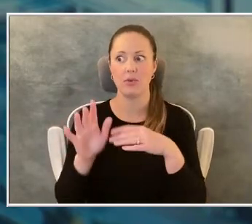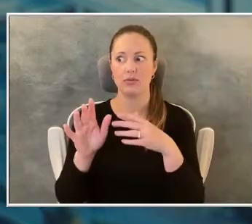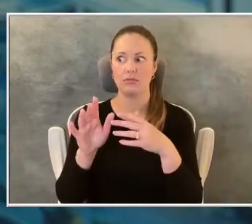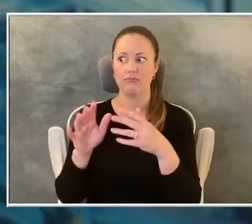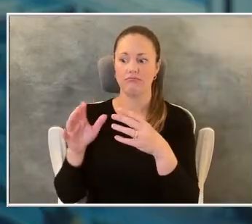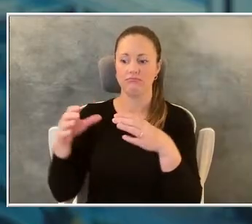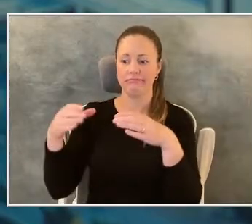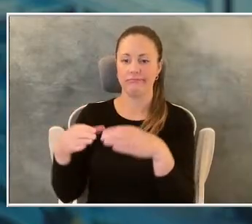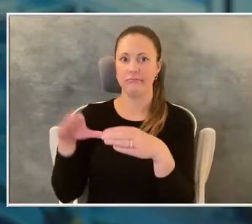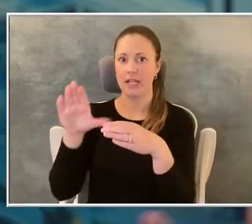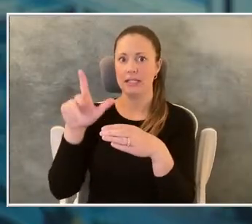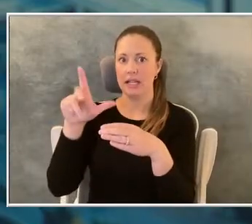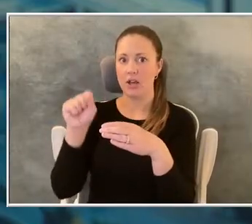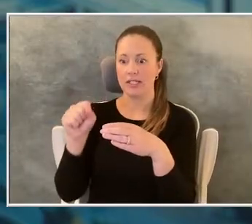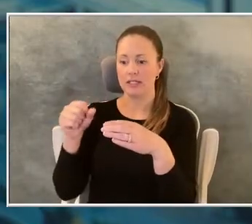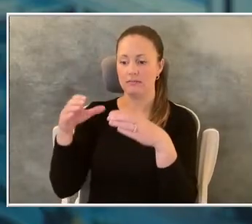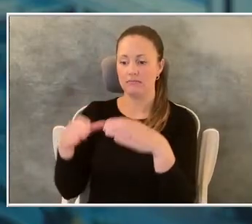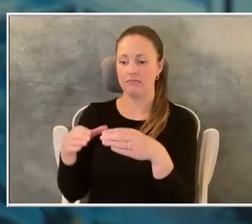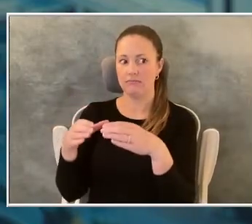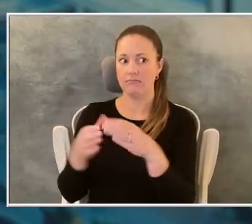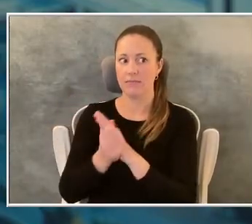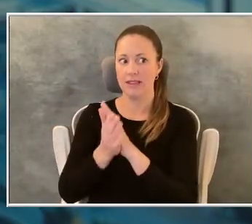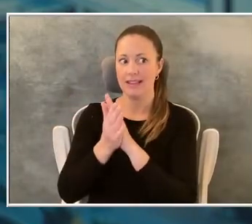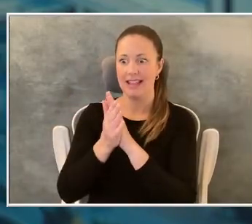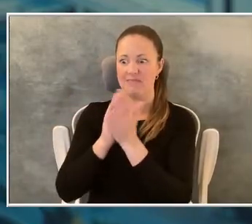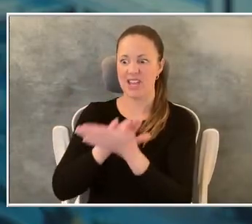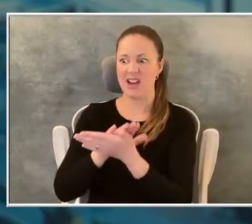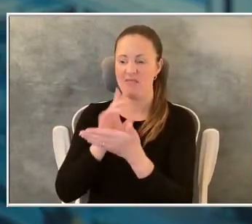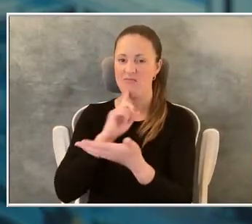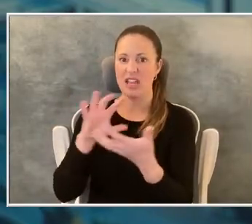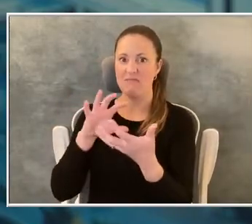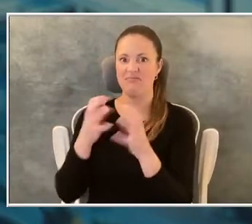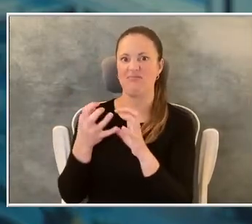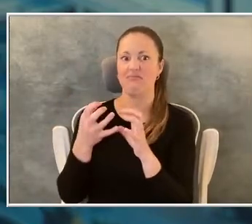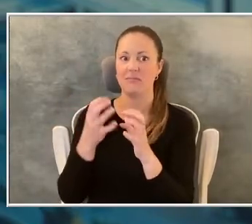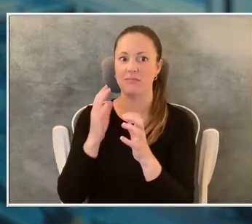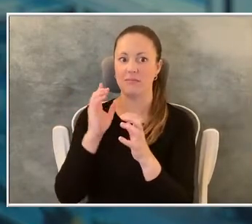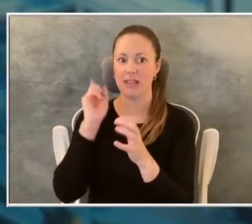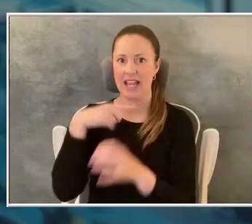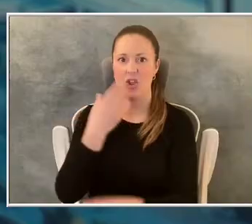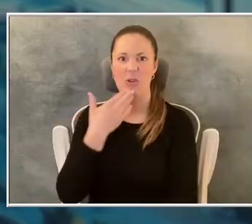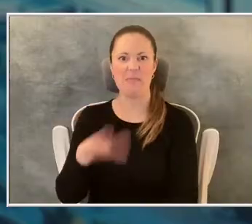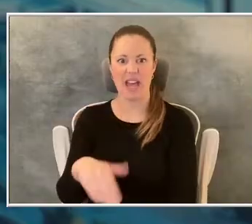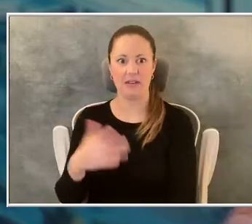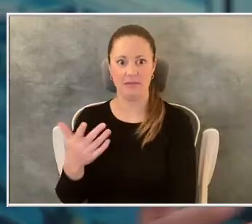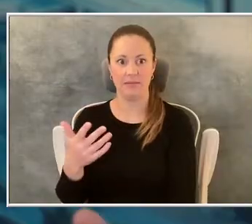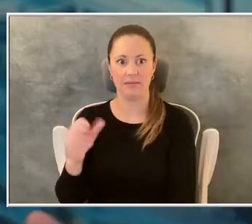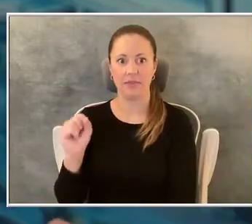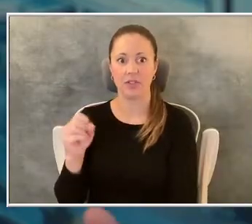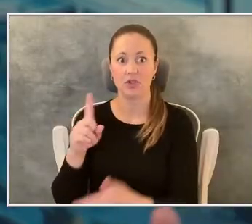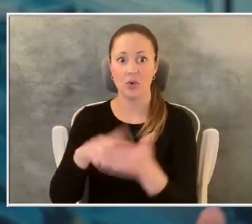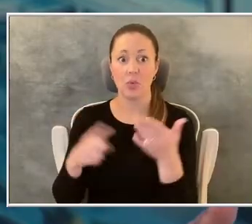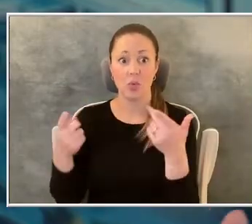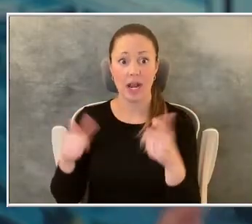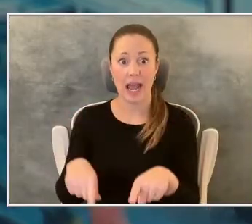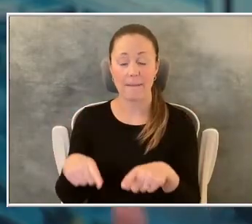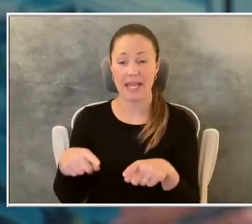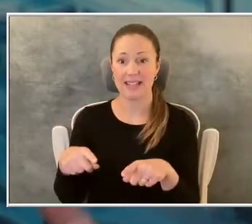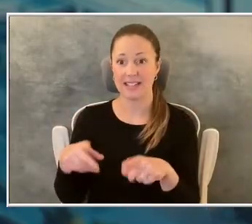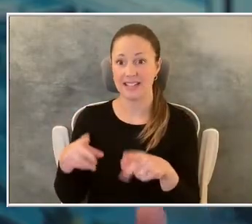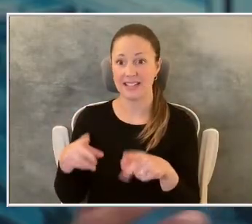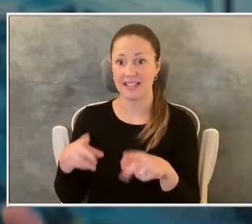become dysplastic or bad looking. And so what happens is they are not able to grow